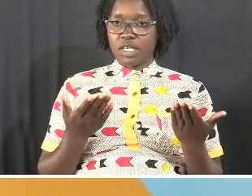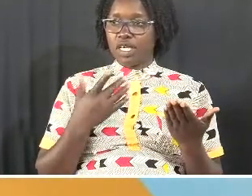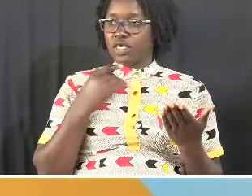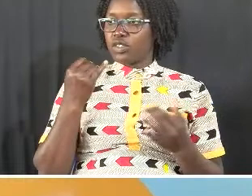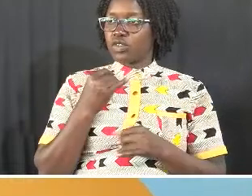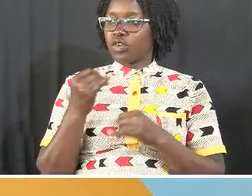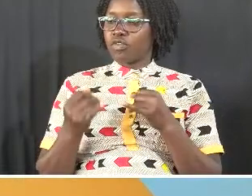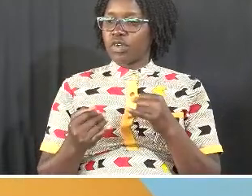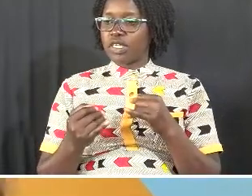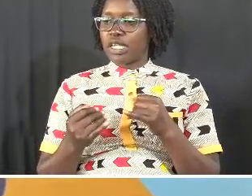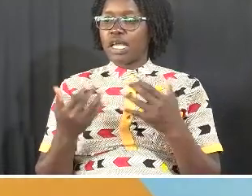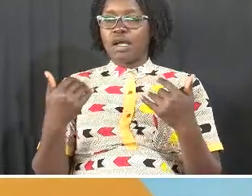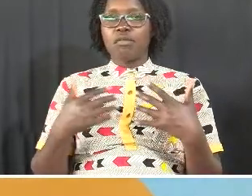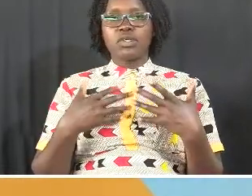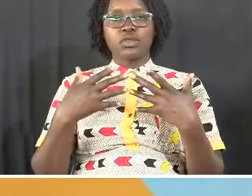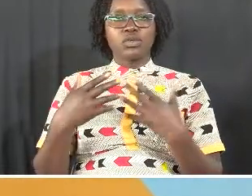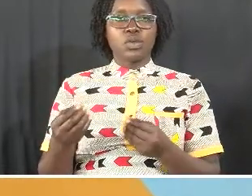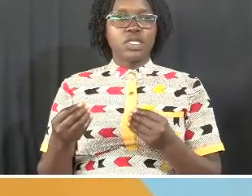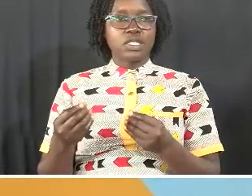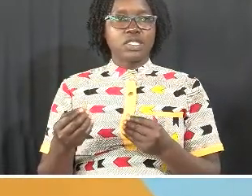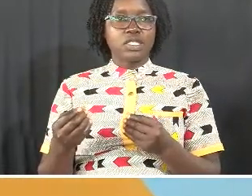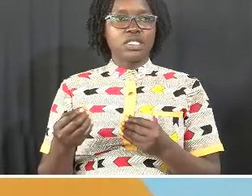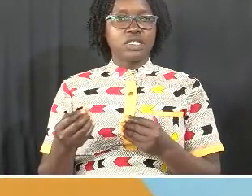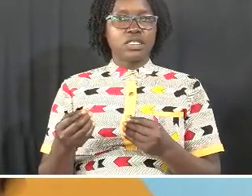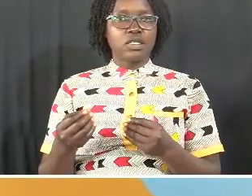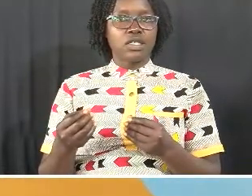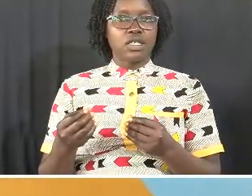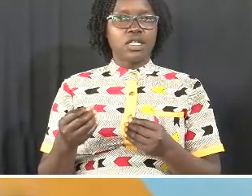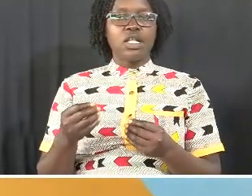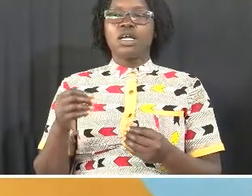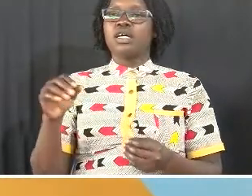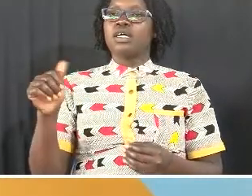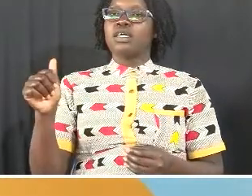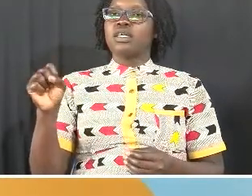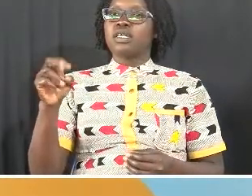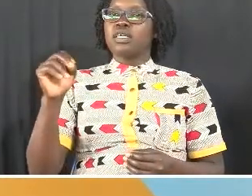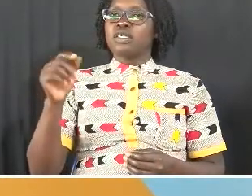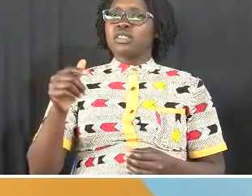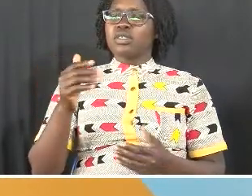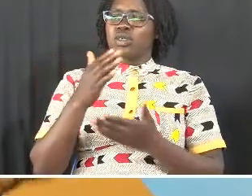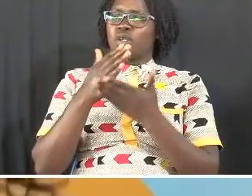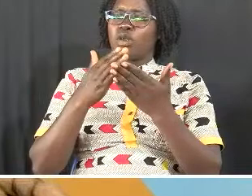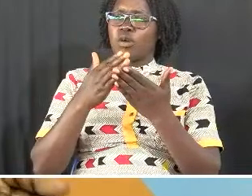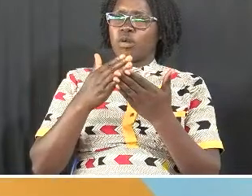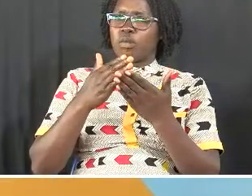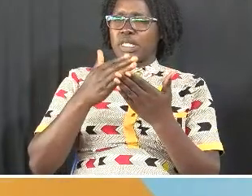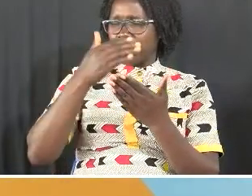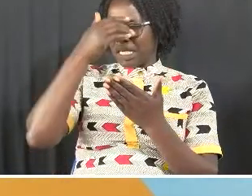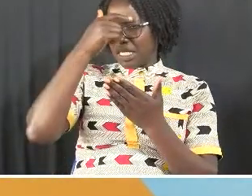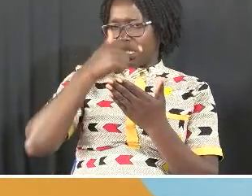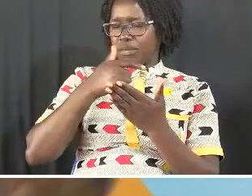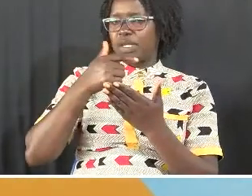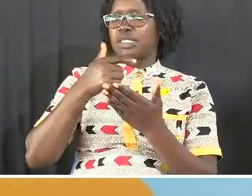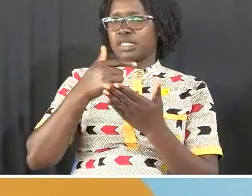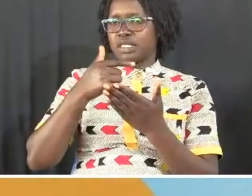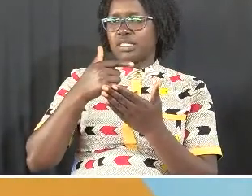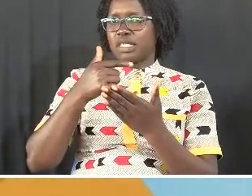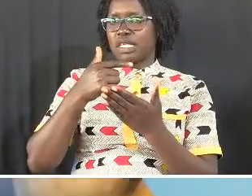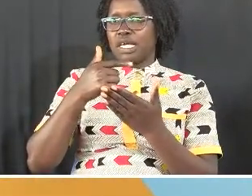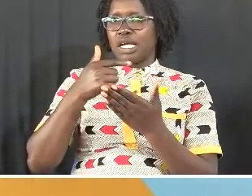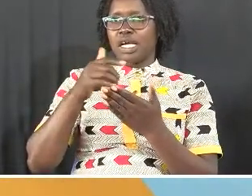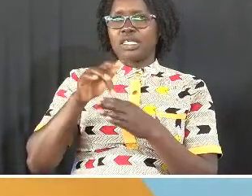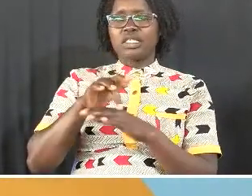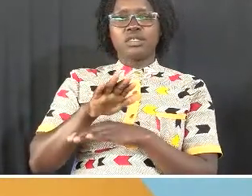eventually, that person went, prayed over Saul. Saul regained partially his eyesight, and he went